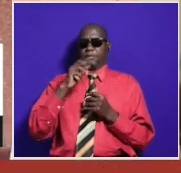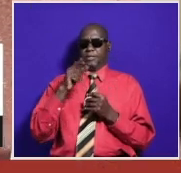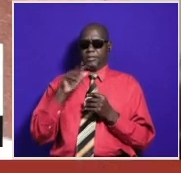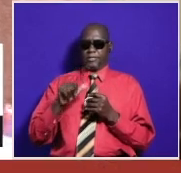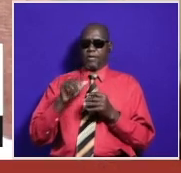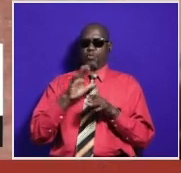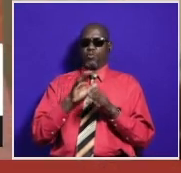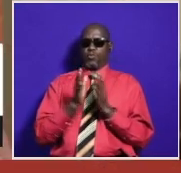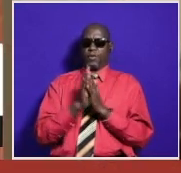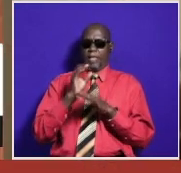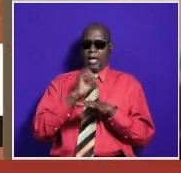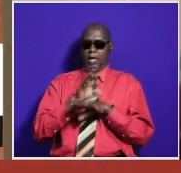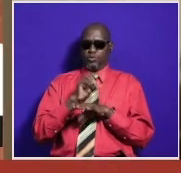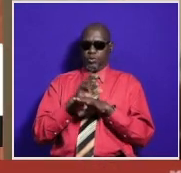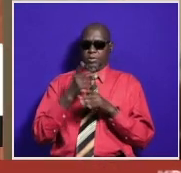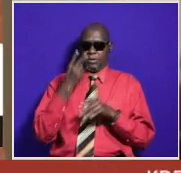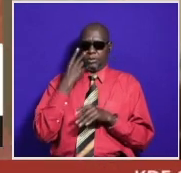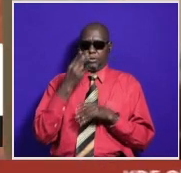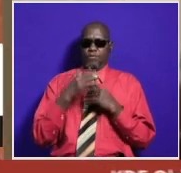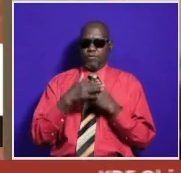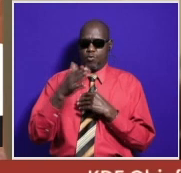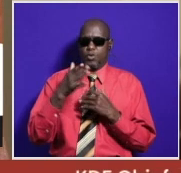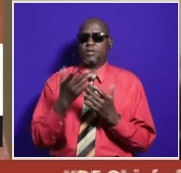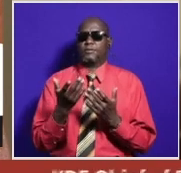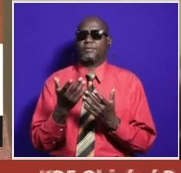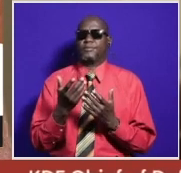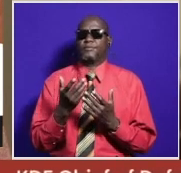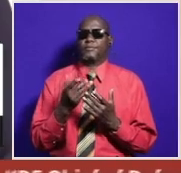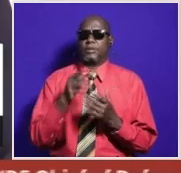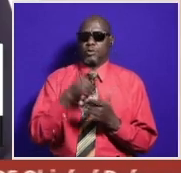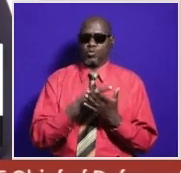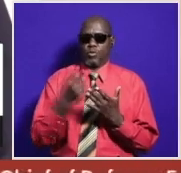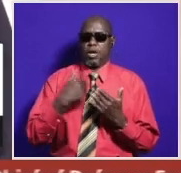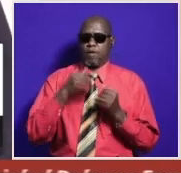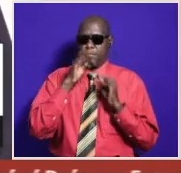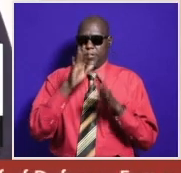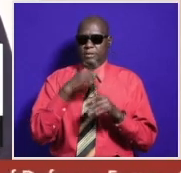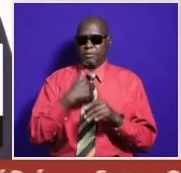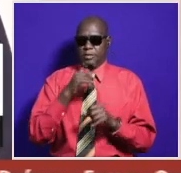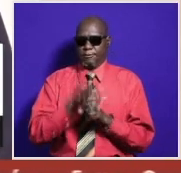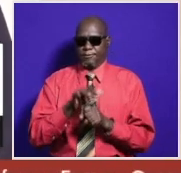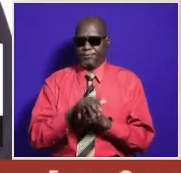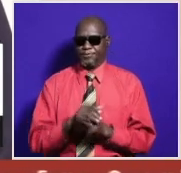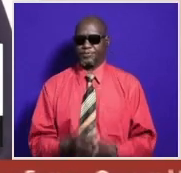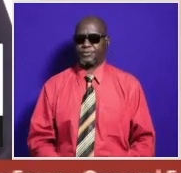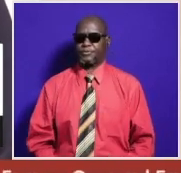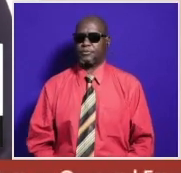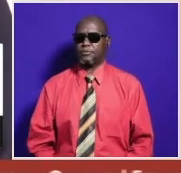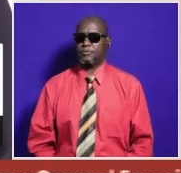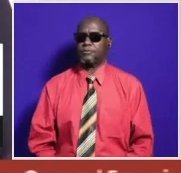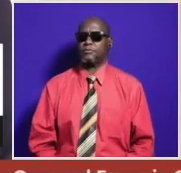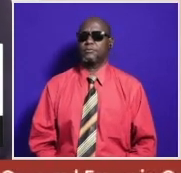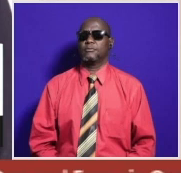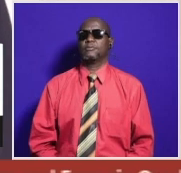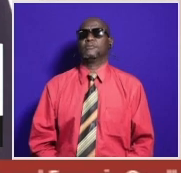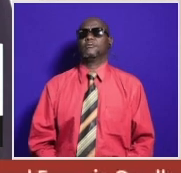looking forward because what I've tested here this week has really blessed me. I've learned so much from this training.